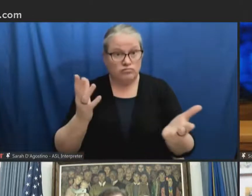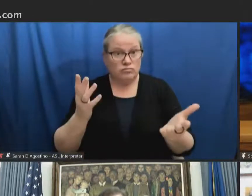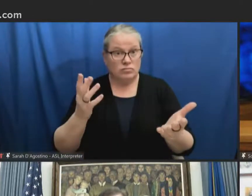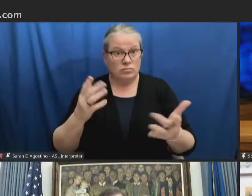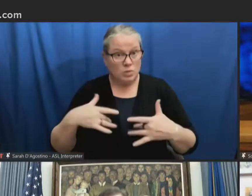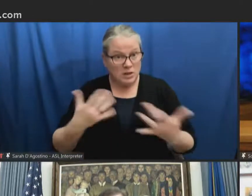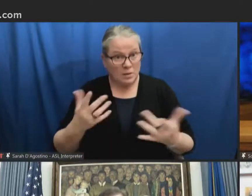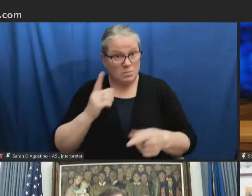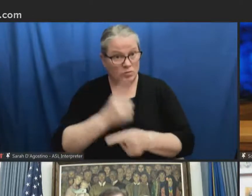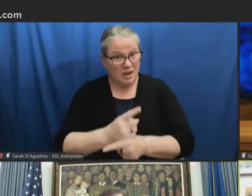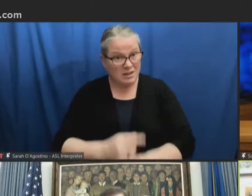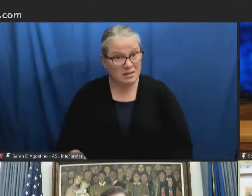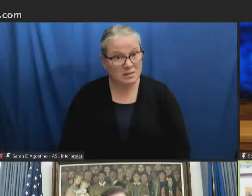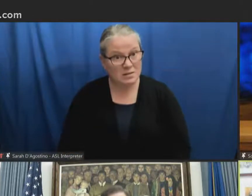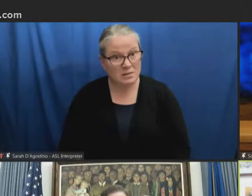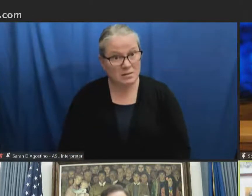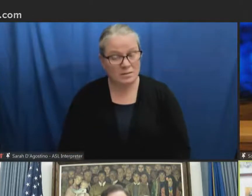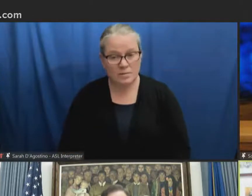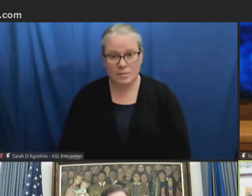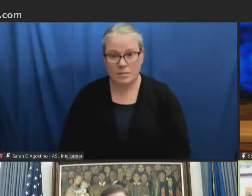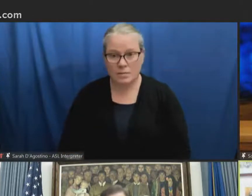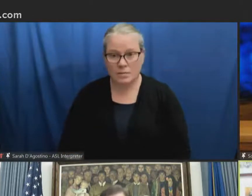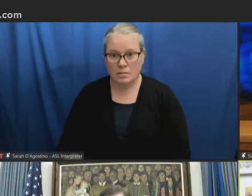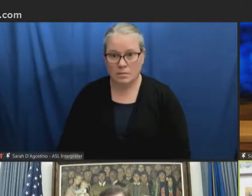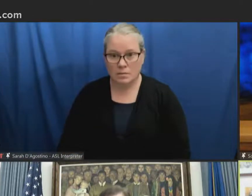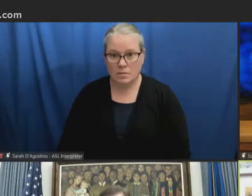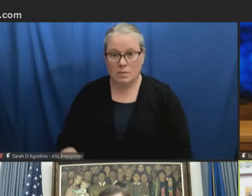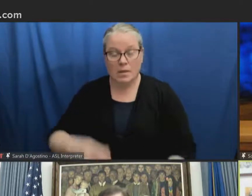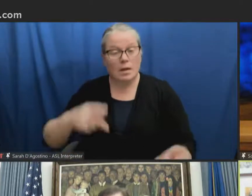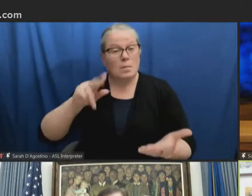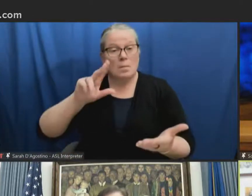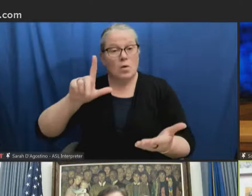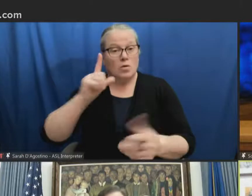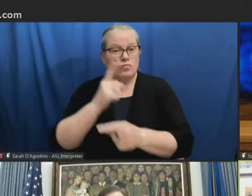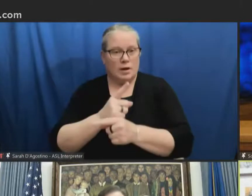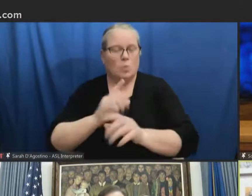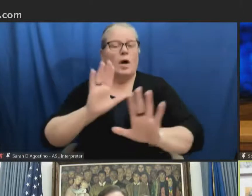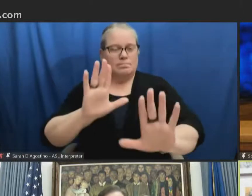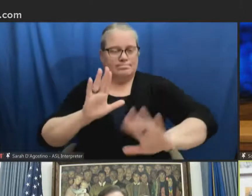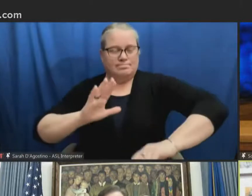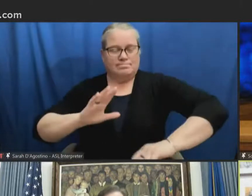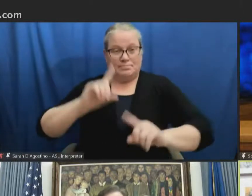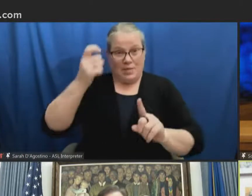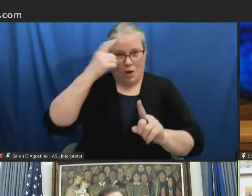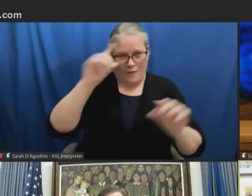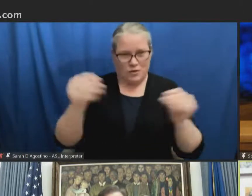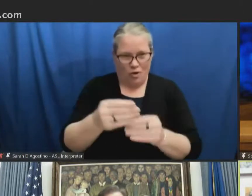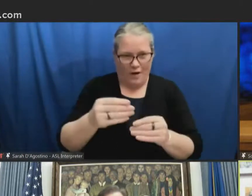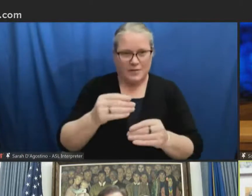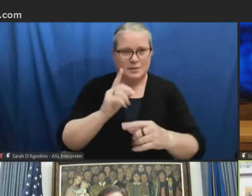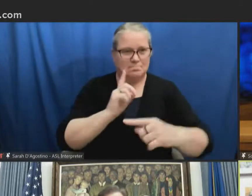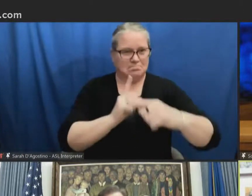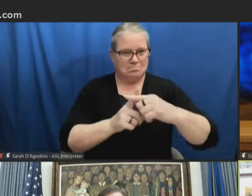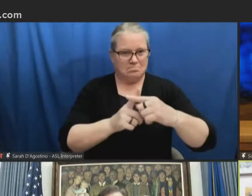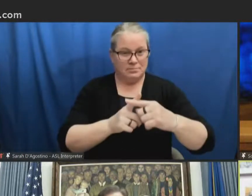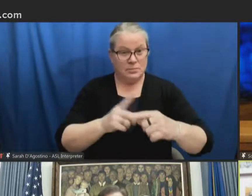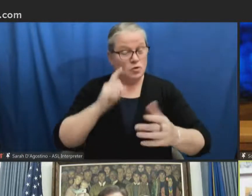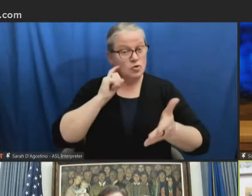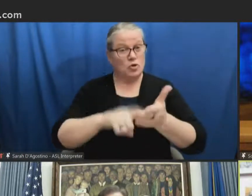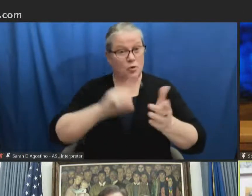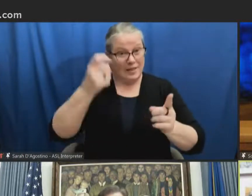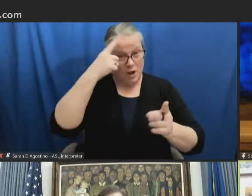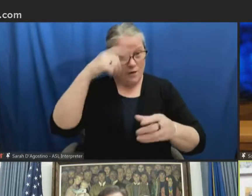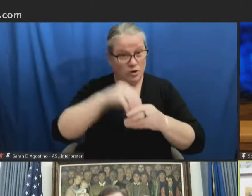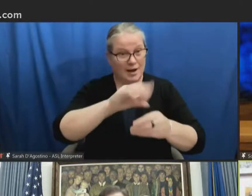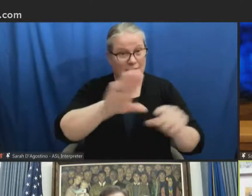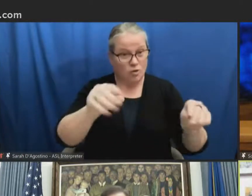right? Yeah, if you want to, here's the great thing about the governor's office. You see the governor, he's in his office. You see me, I'm in my